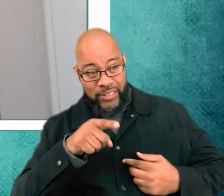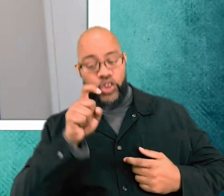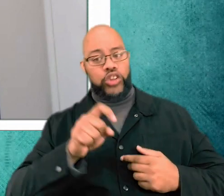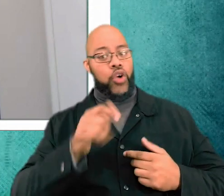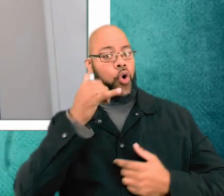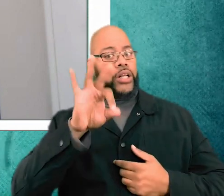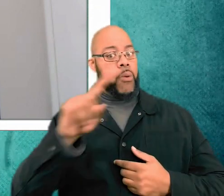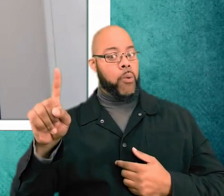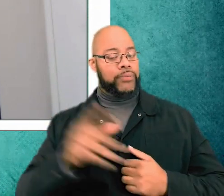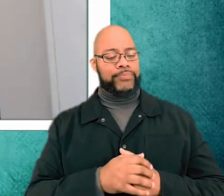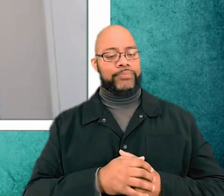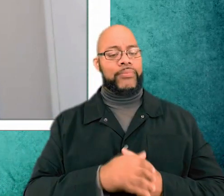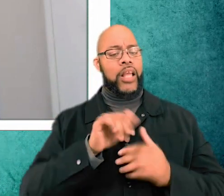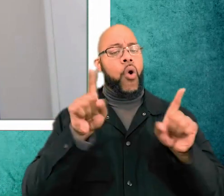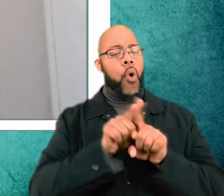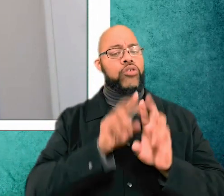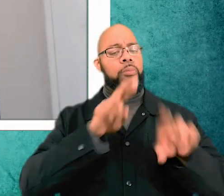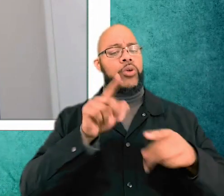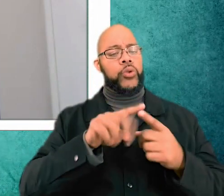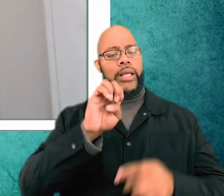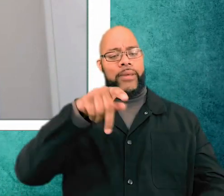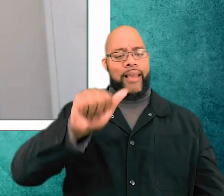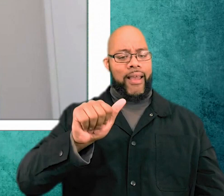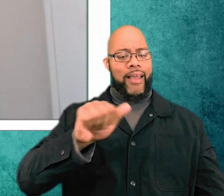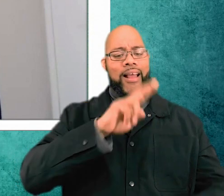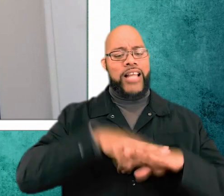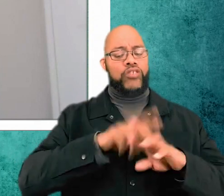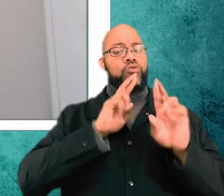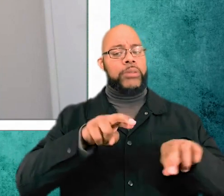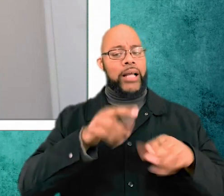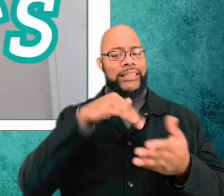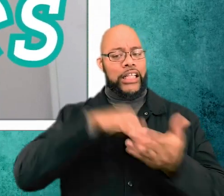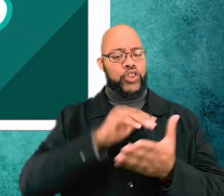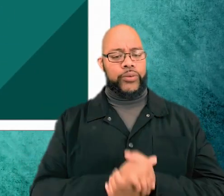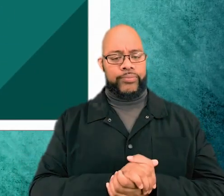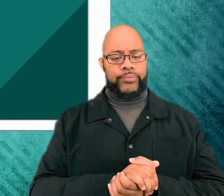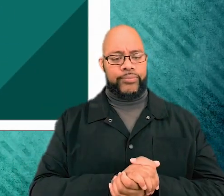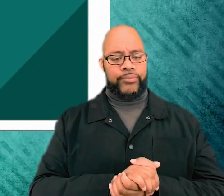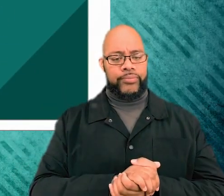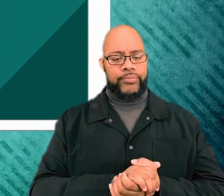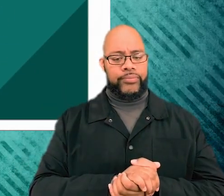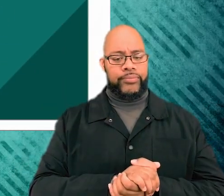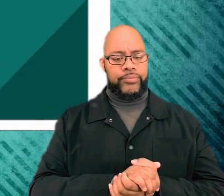call 911. This can also be reported to the EPA's National Response Center.